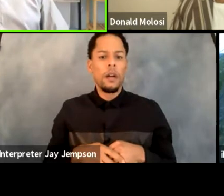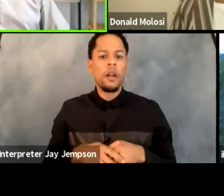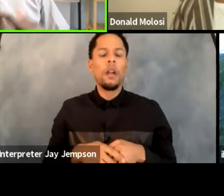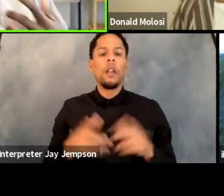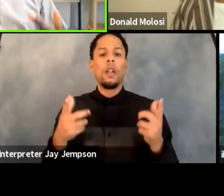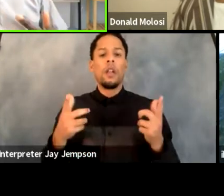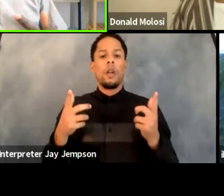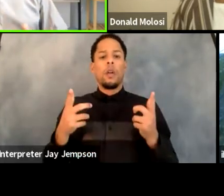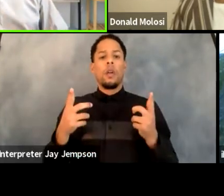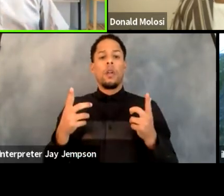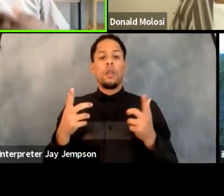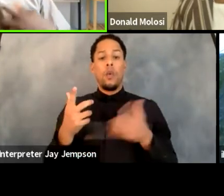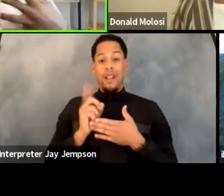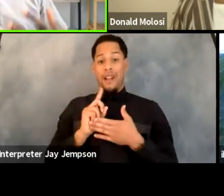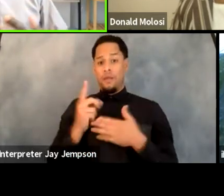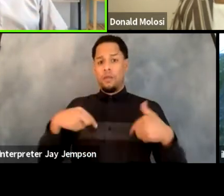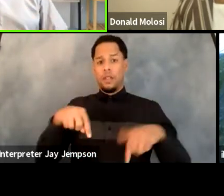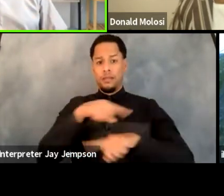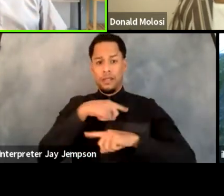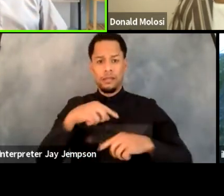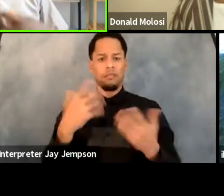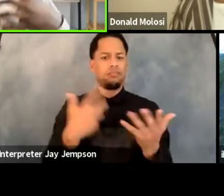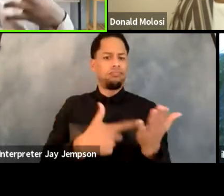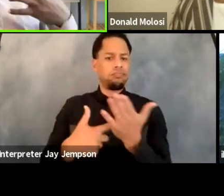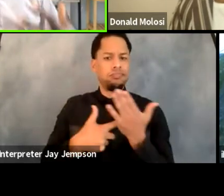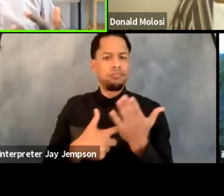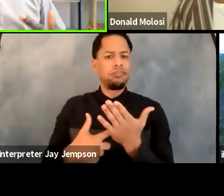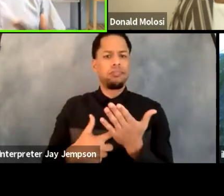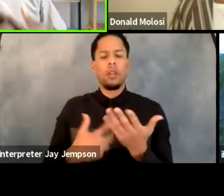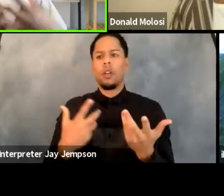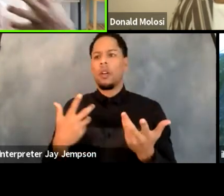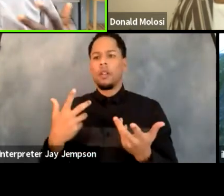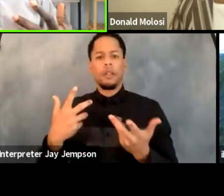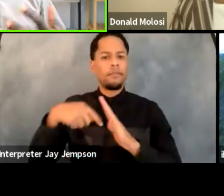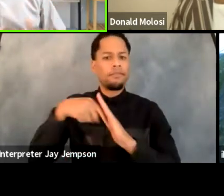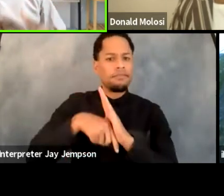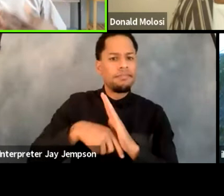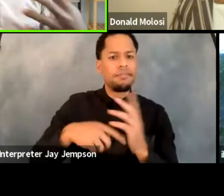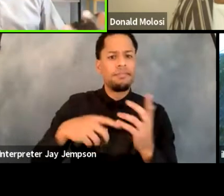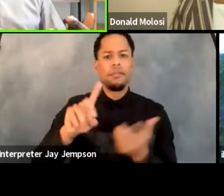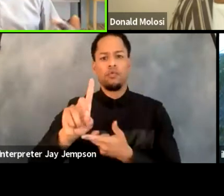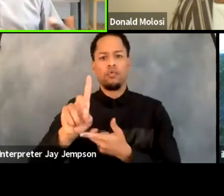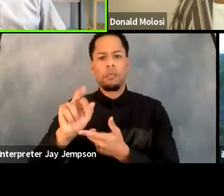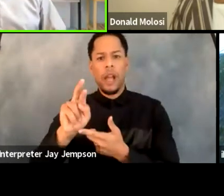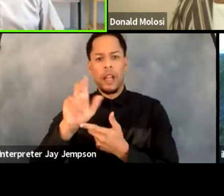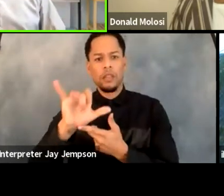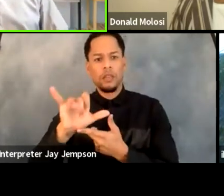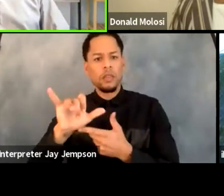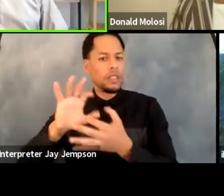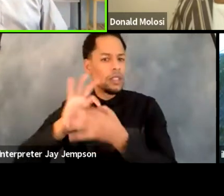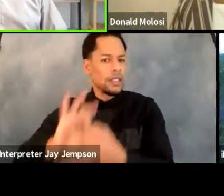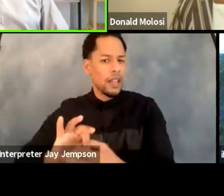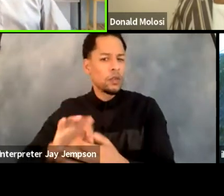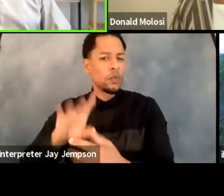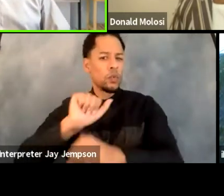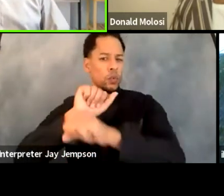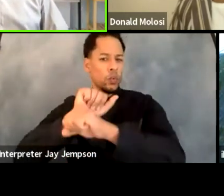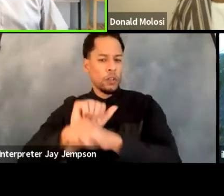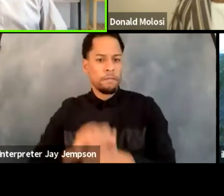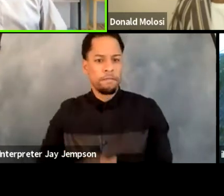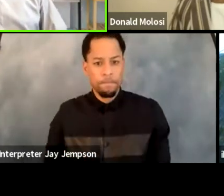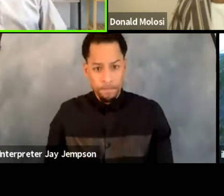discussing dramaturgy and dramaturgical skills and what does that mean within the context of their own work. Today, I'm